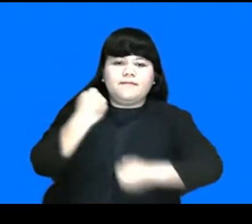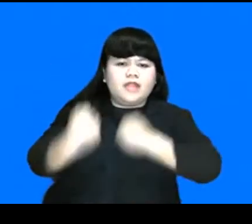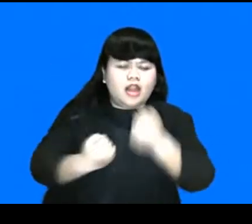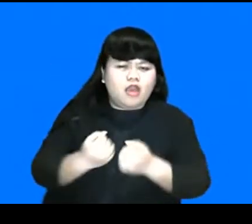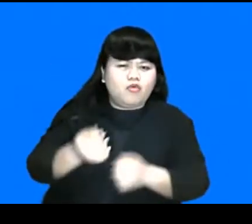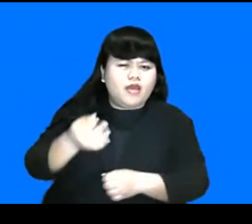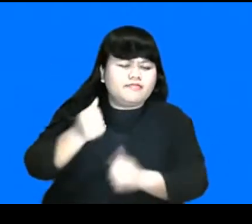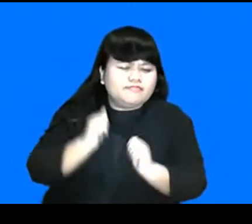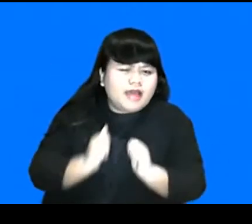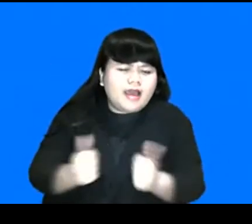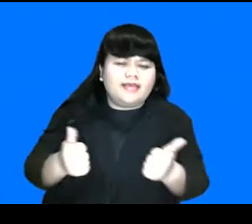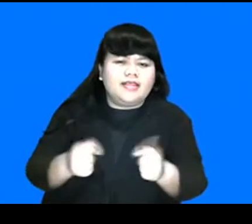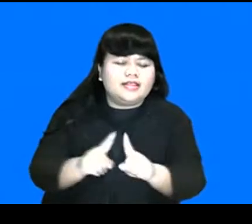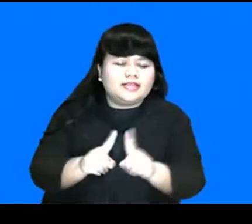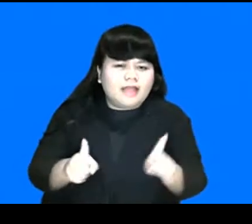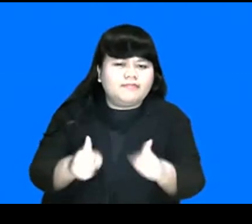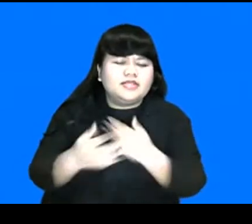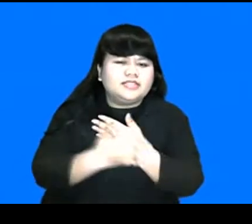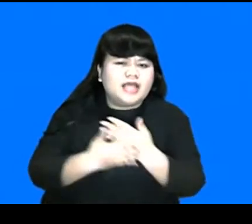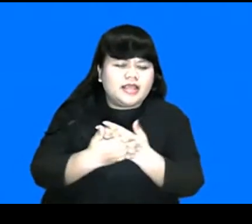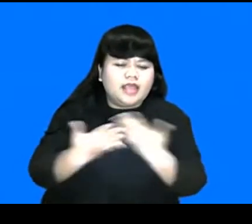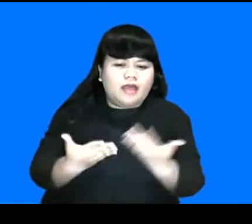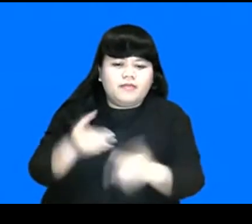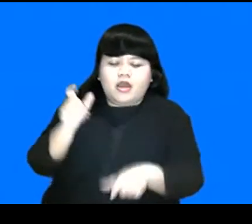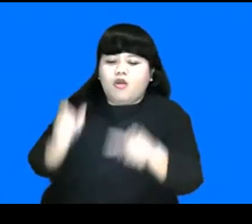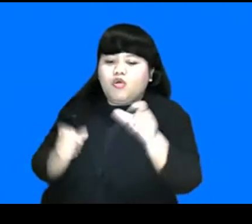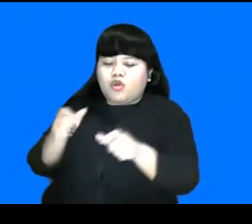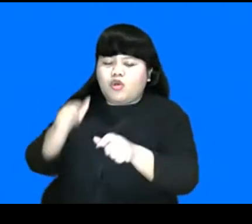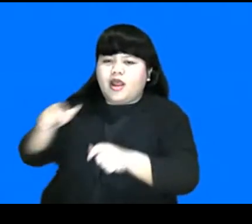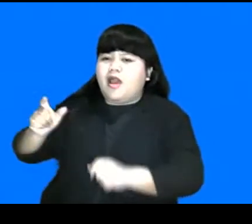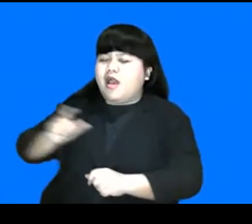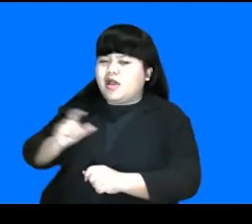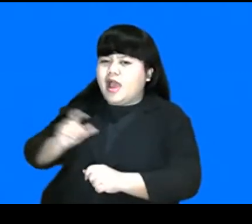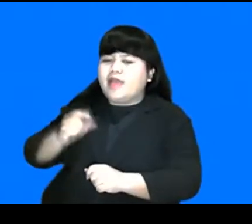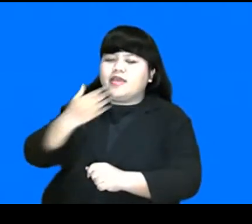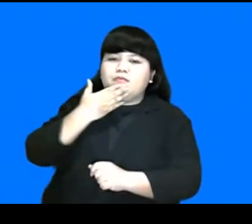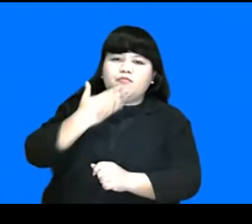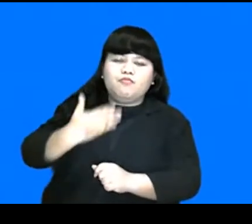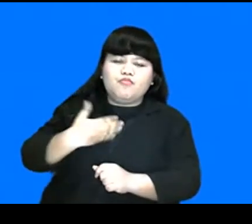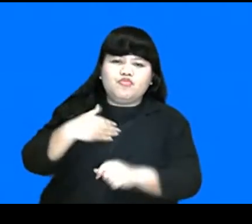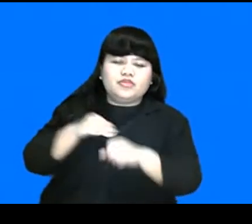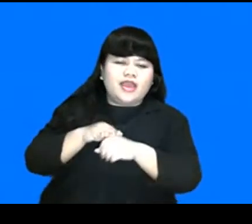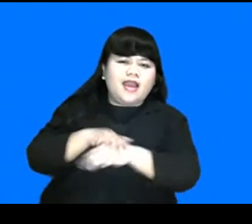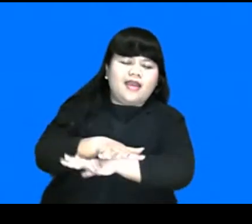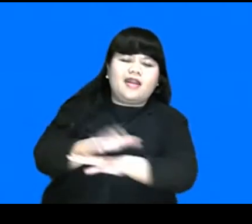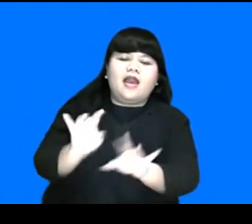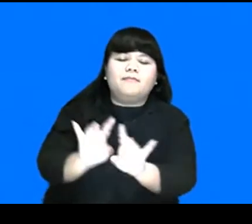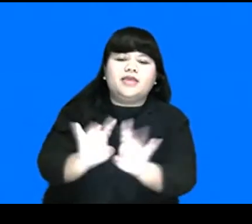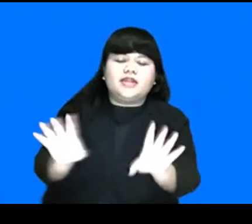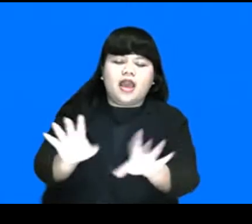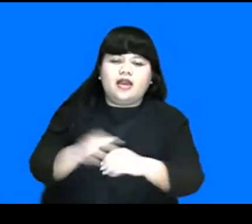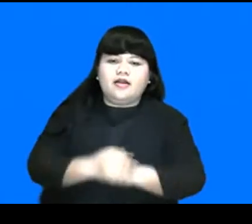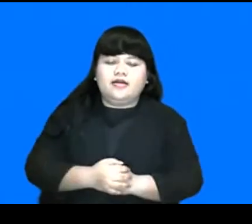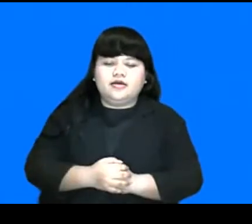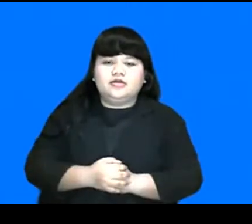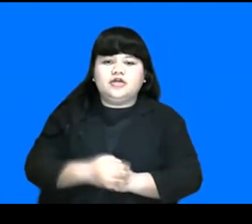rich people have a very different framework in terms of working with governments. For them,